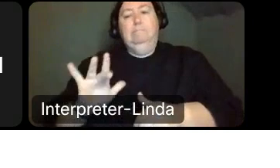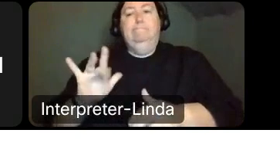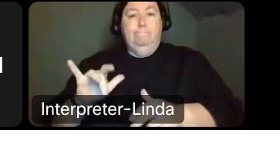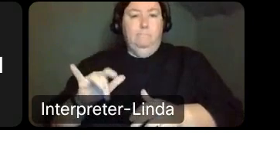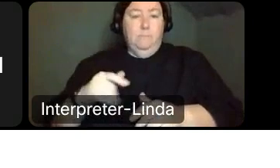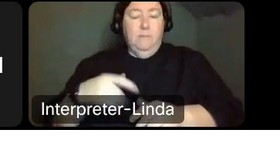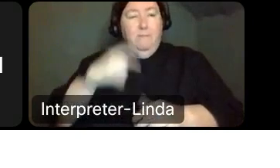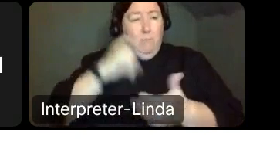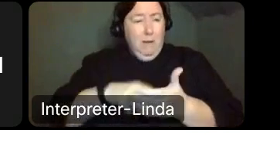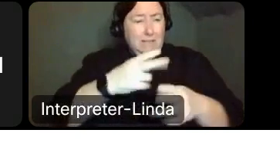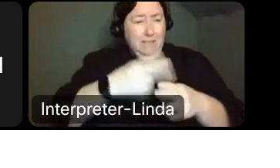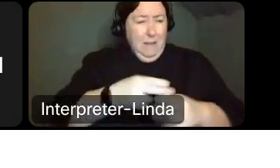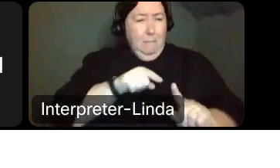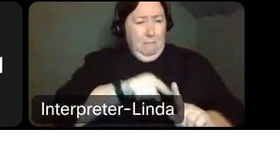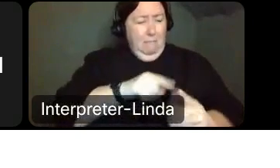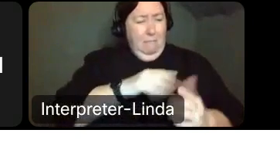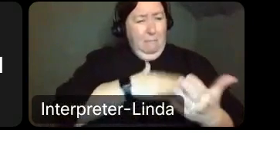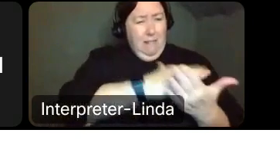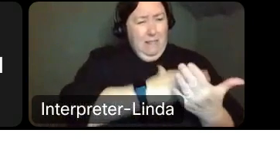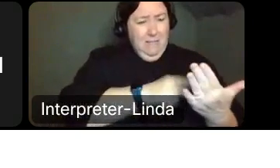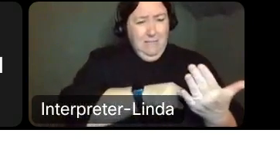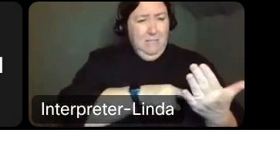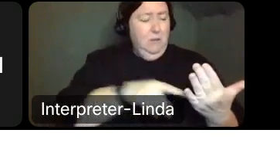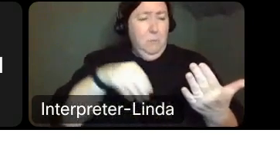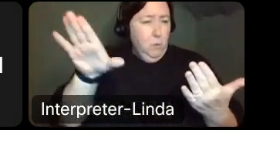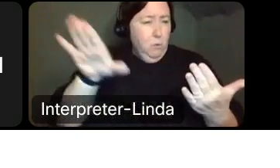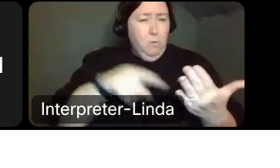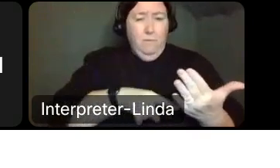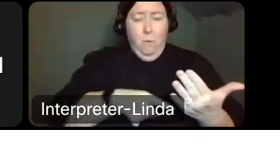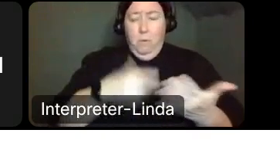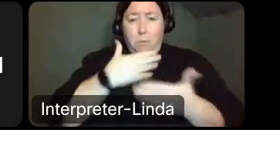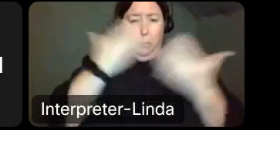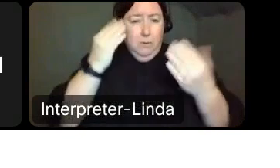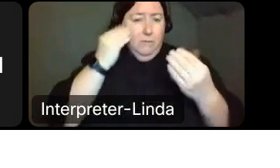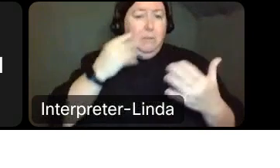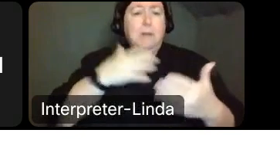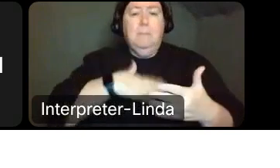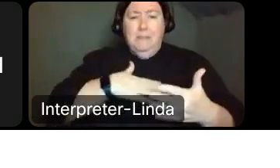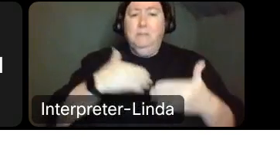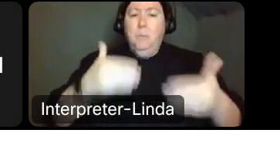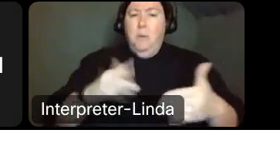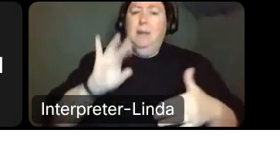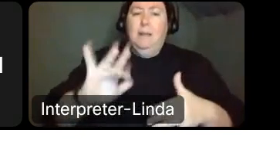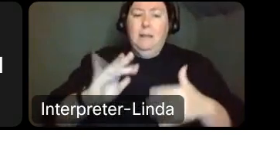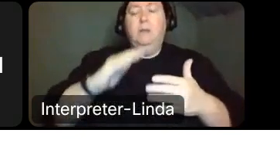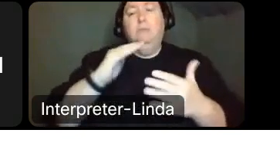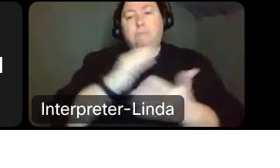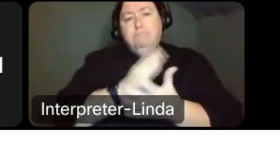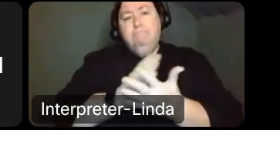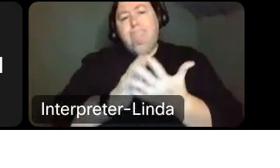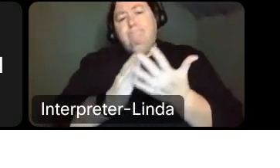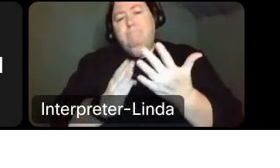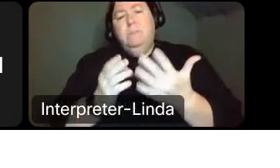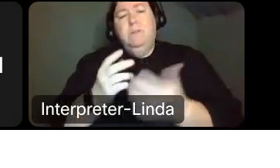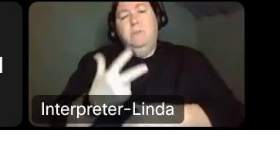recognize a name or two in your list, they moved away, you don't have information, please click into that link and at least go through these first few,